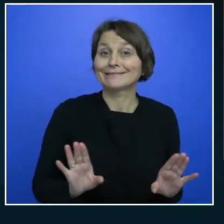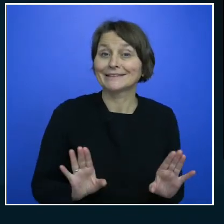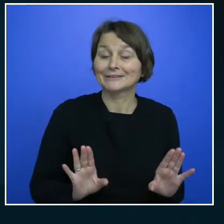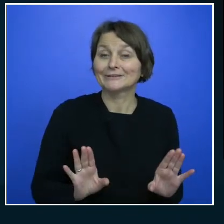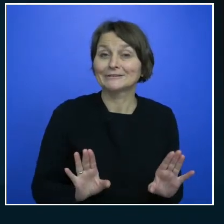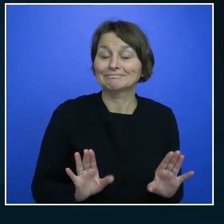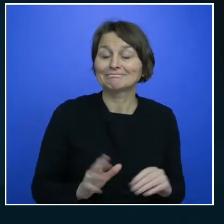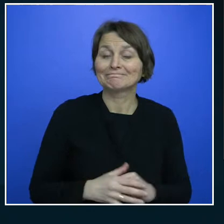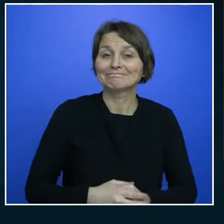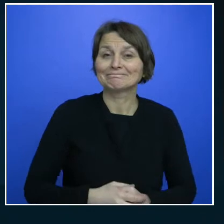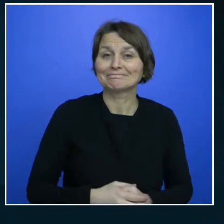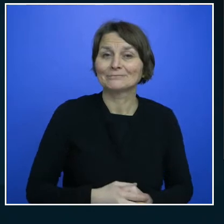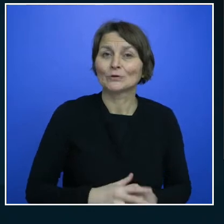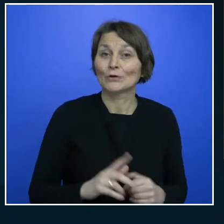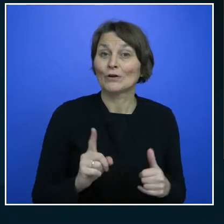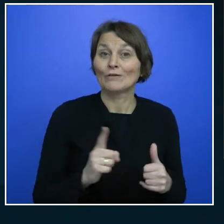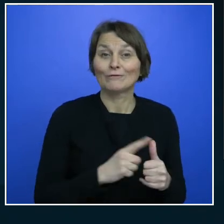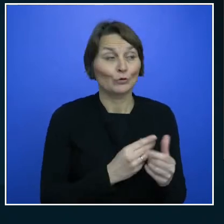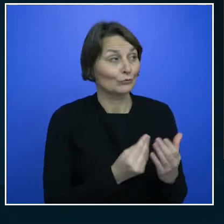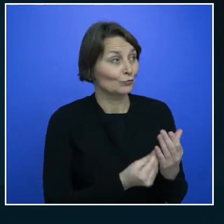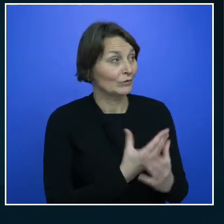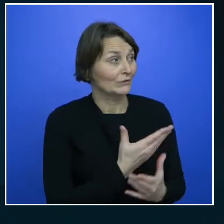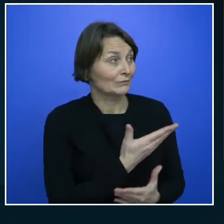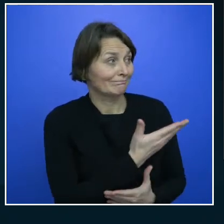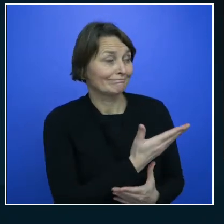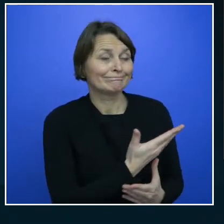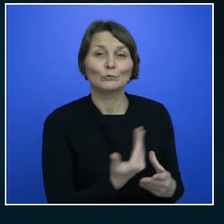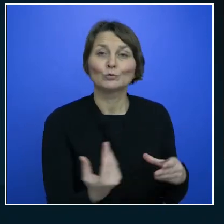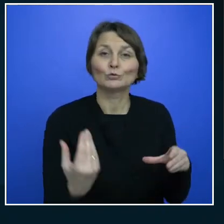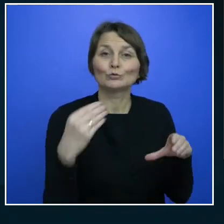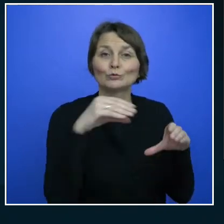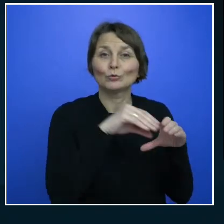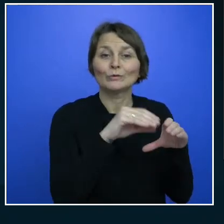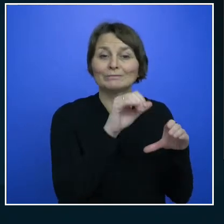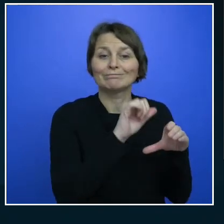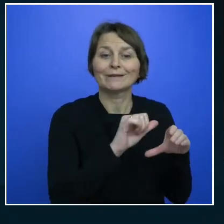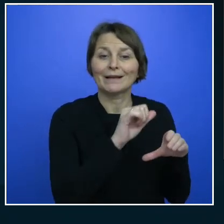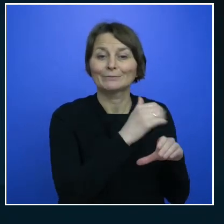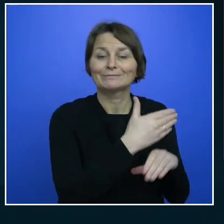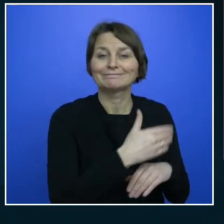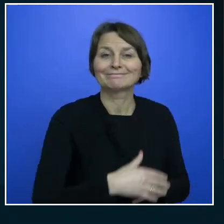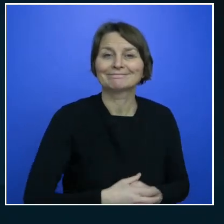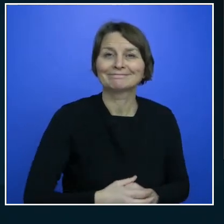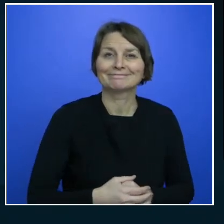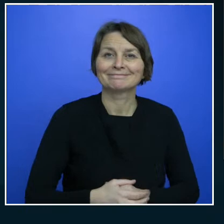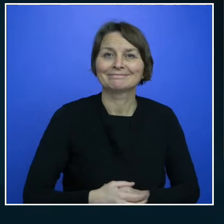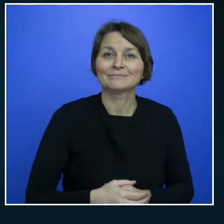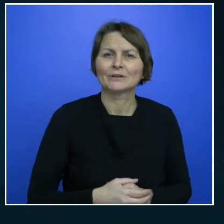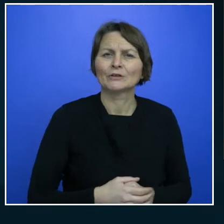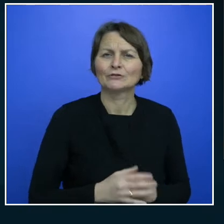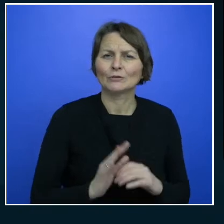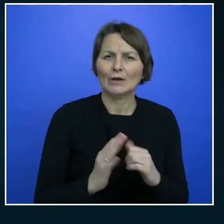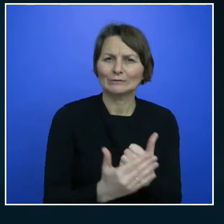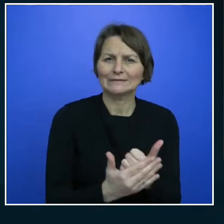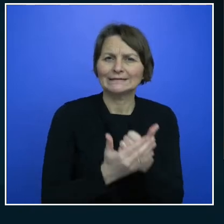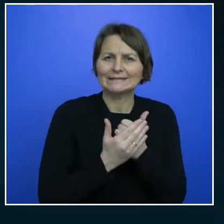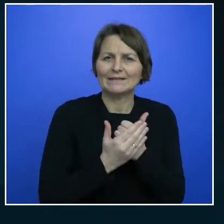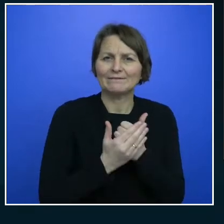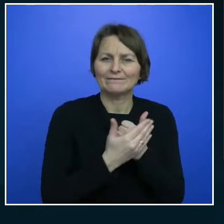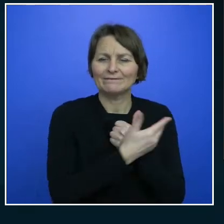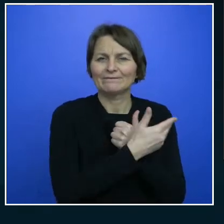first resource, which is a storage account in the Azure portal. So saving this file and running the build process again,